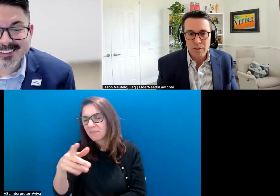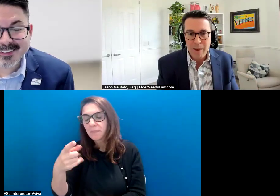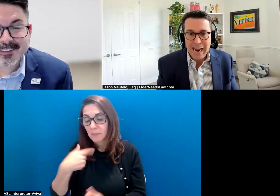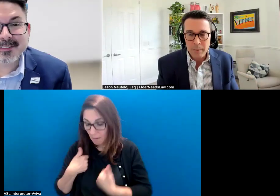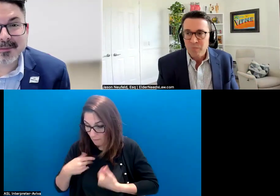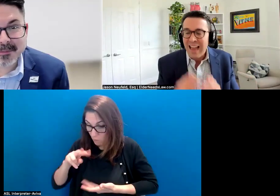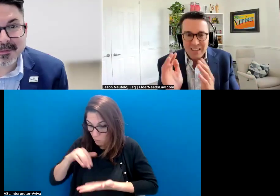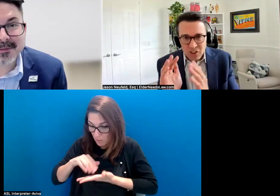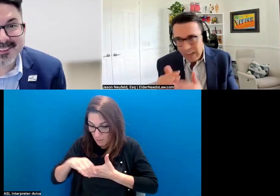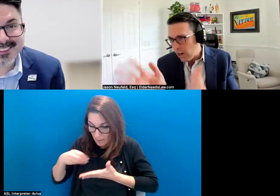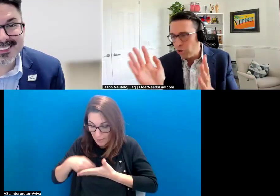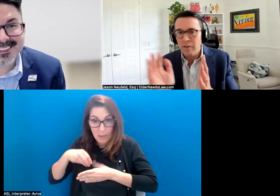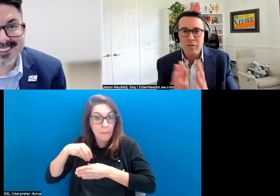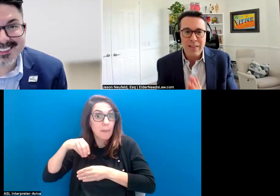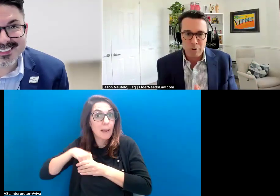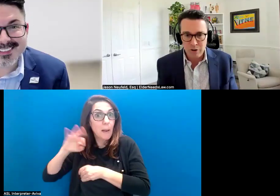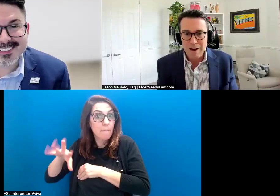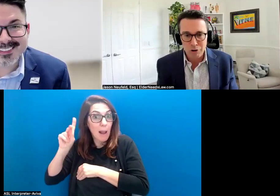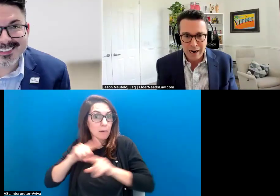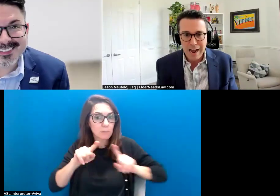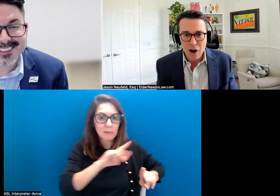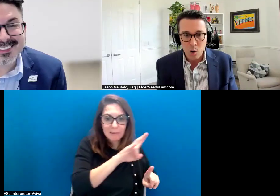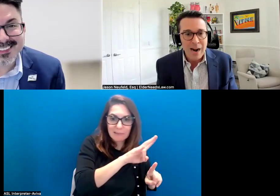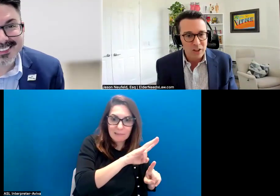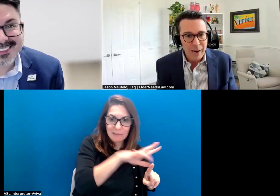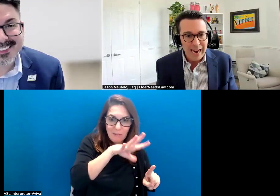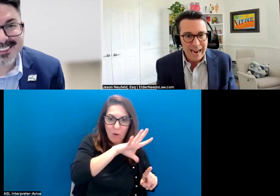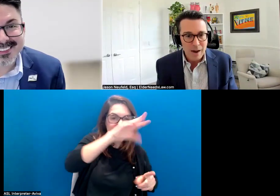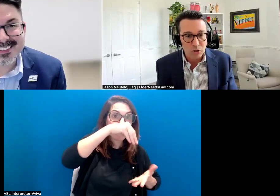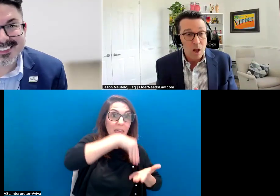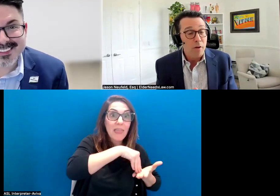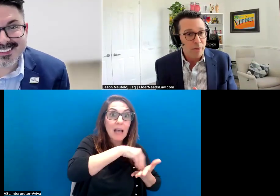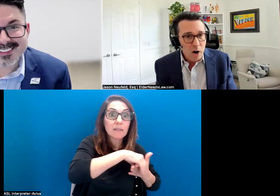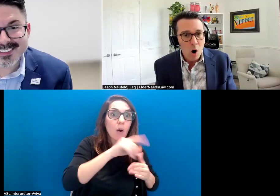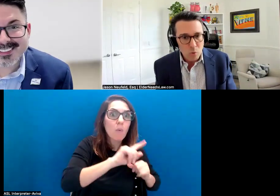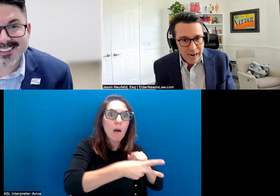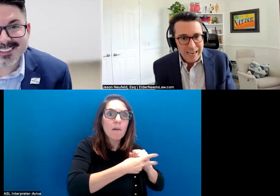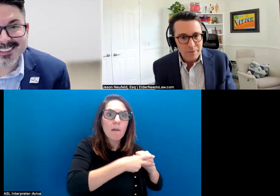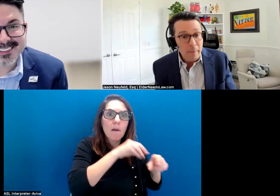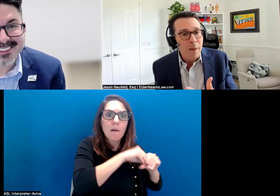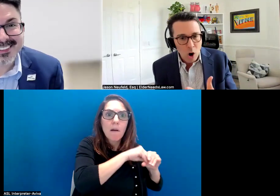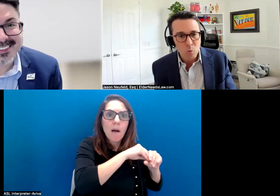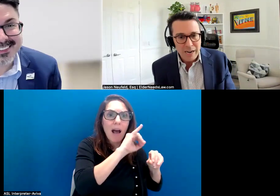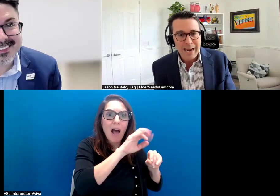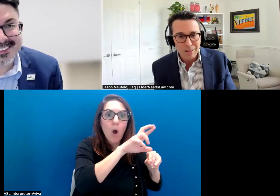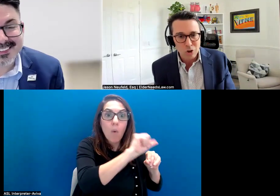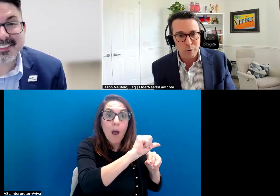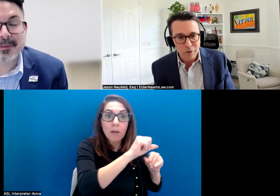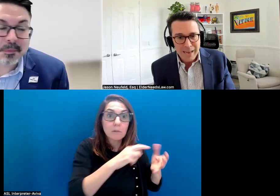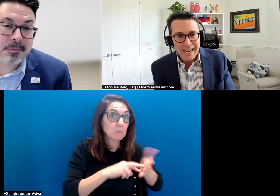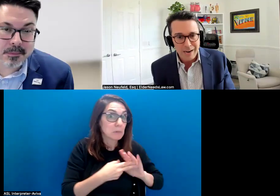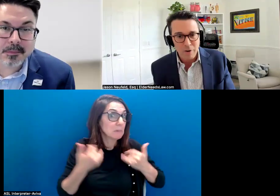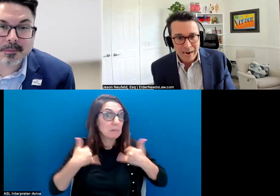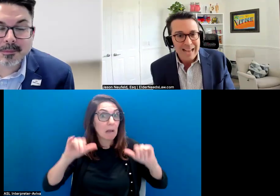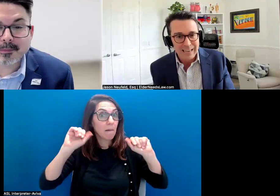$2,000 in the bank and $750,000 in an IRA that's paying out they might already be eligible